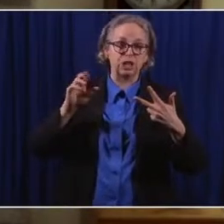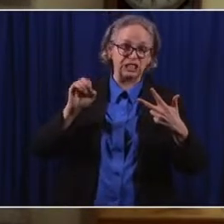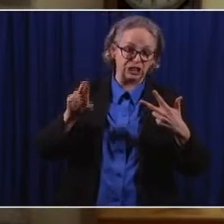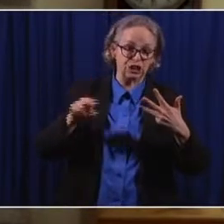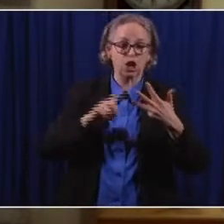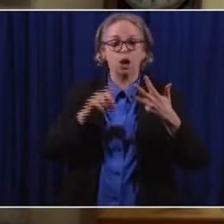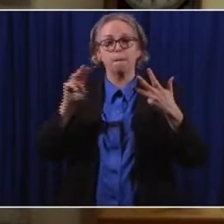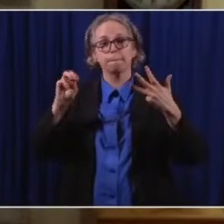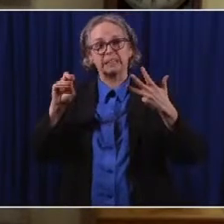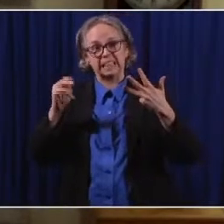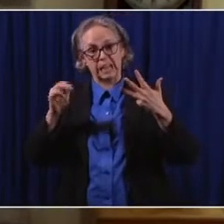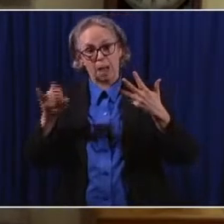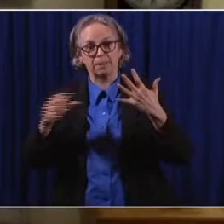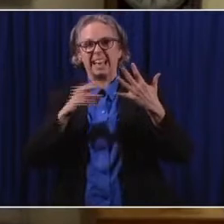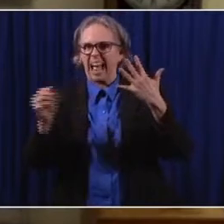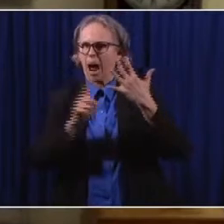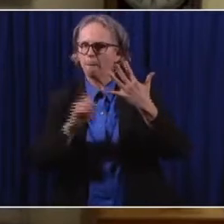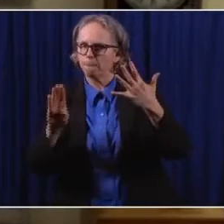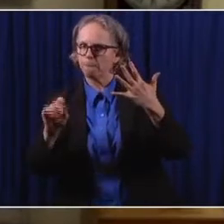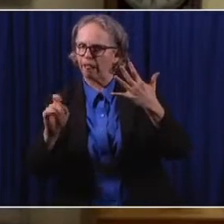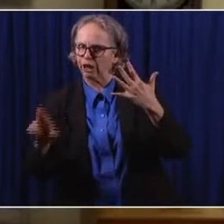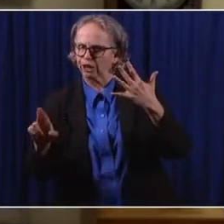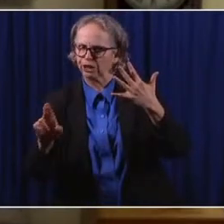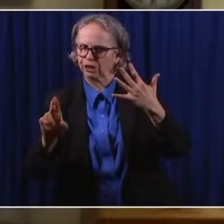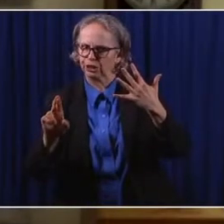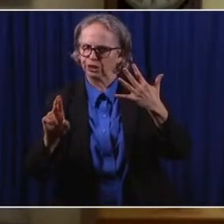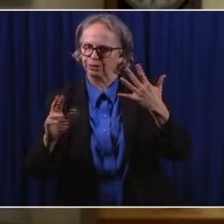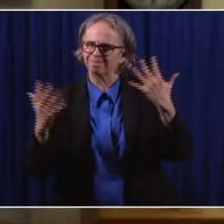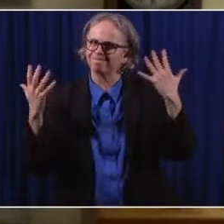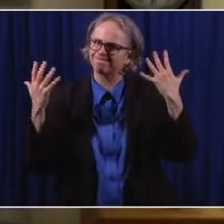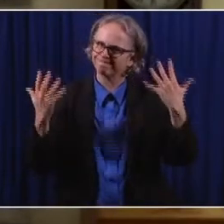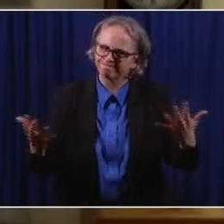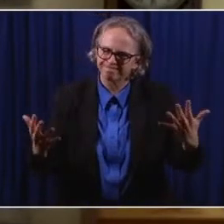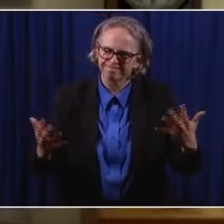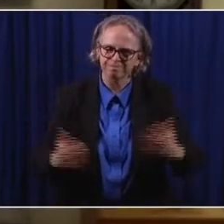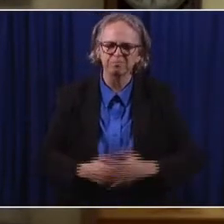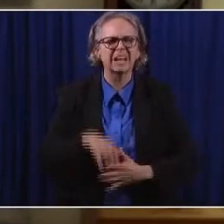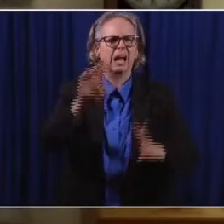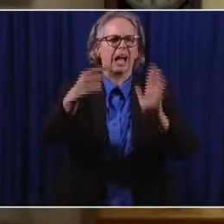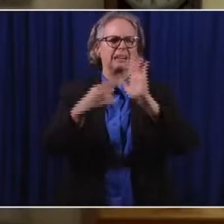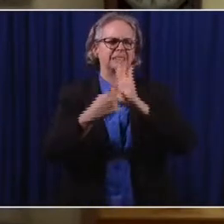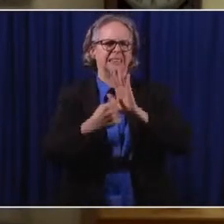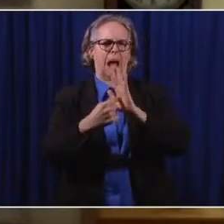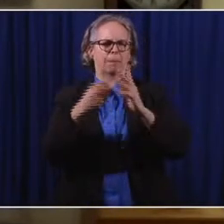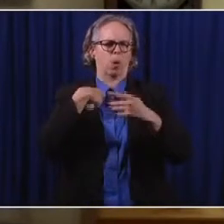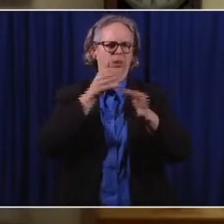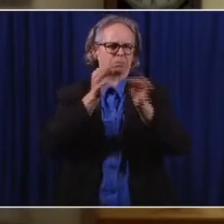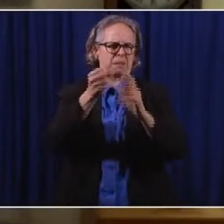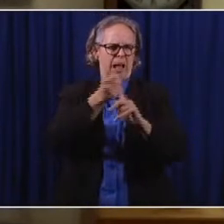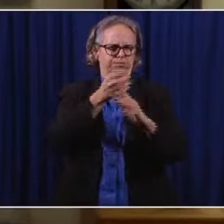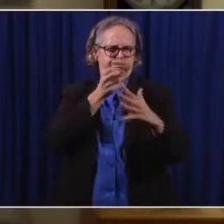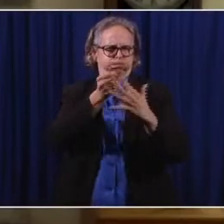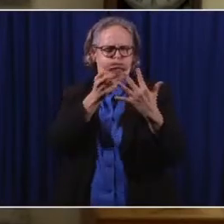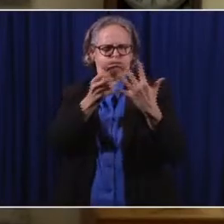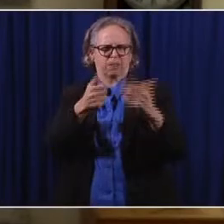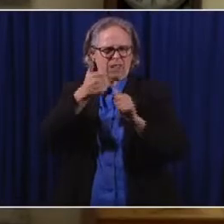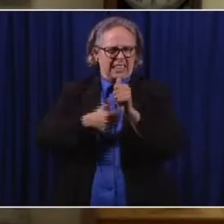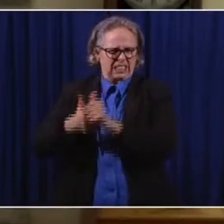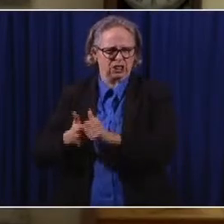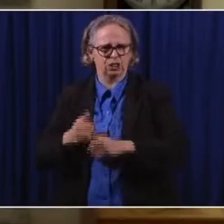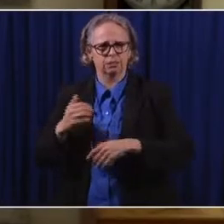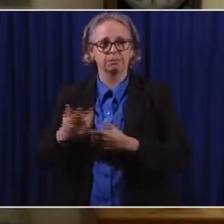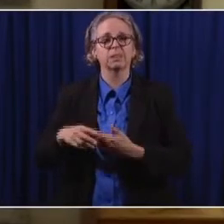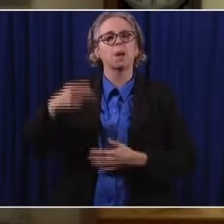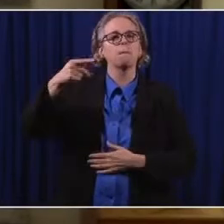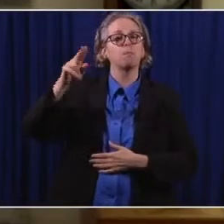go in the order of where they are the highest number of cases per 100,000. Putnam County it would be